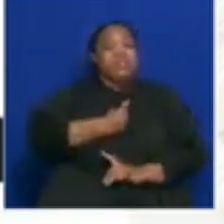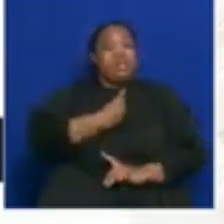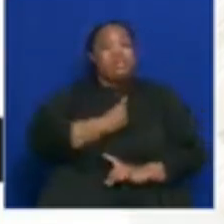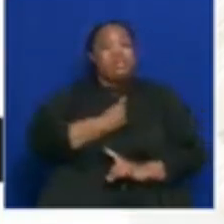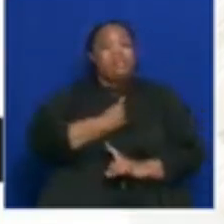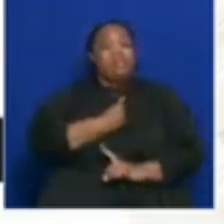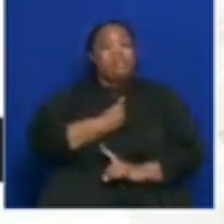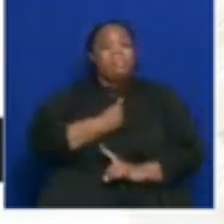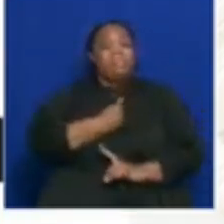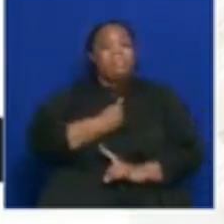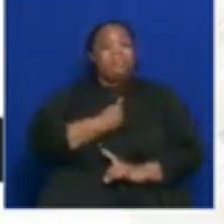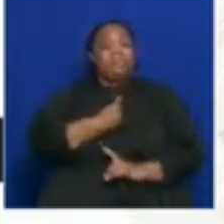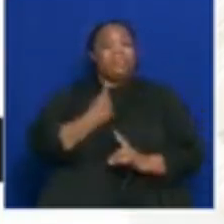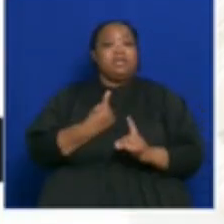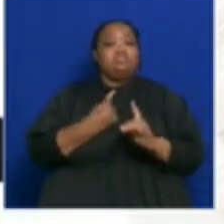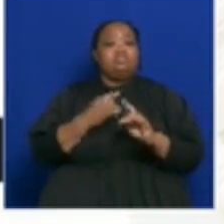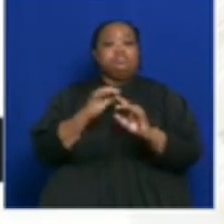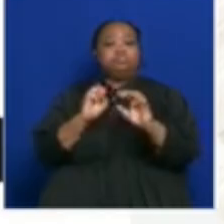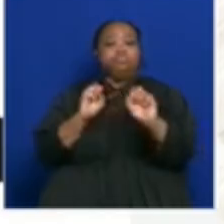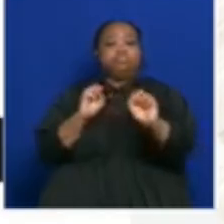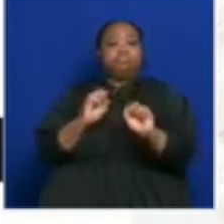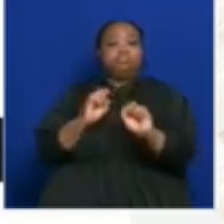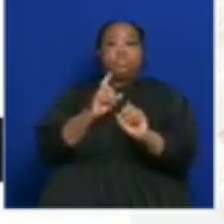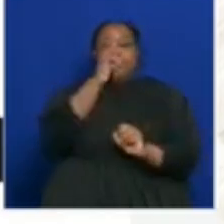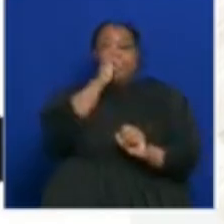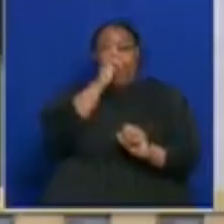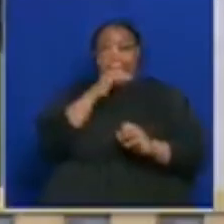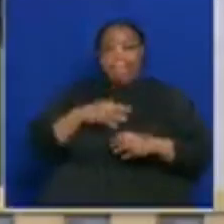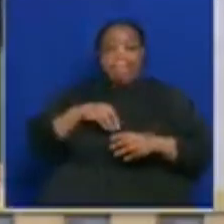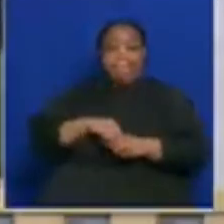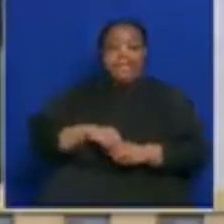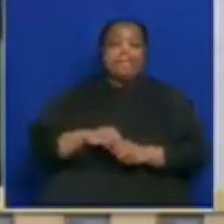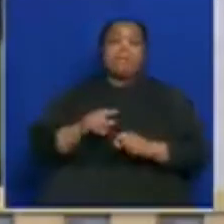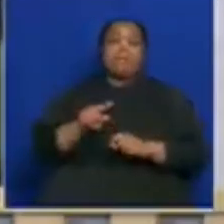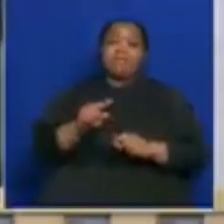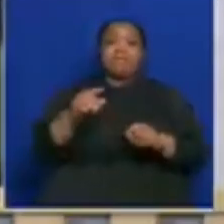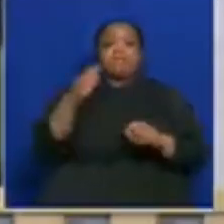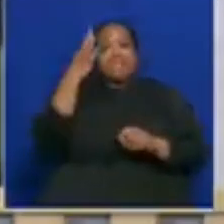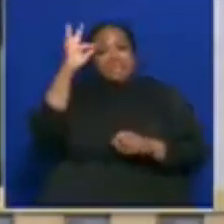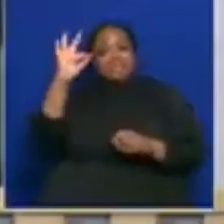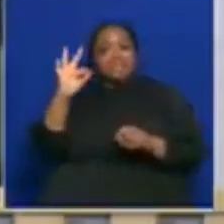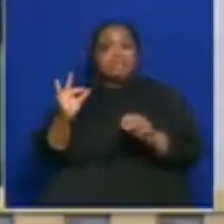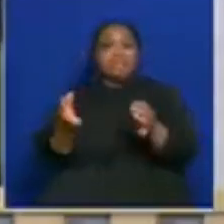complex matter that the state has already preferred charges against me.